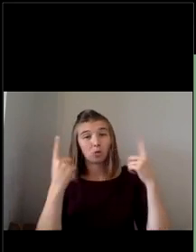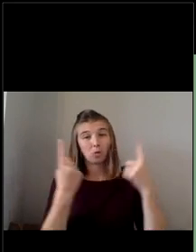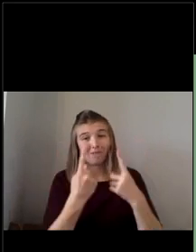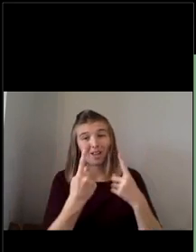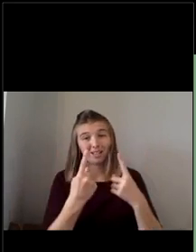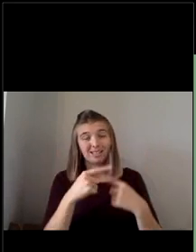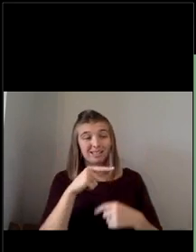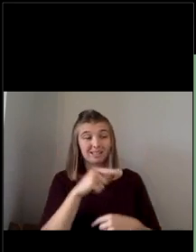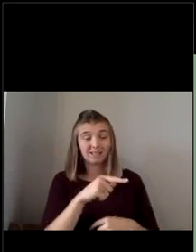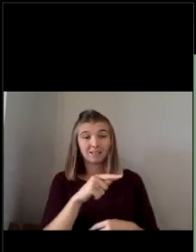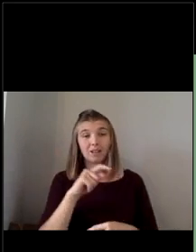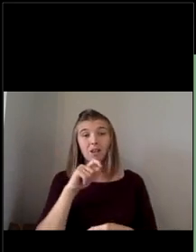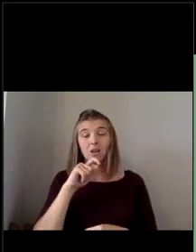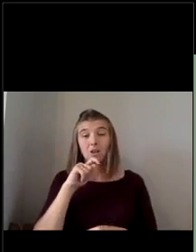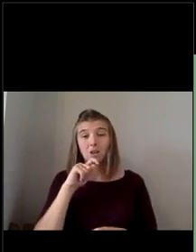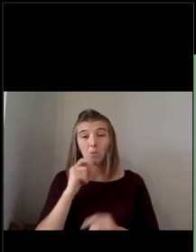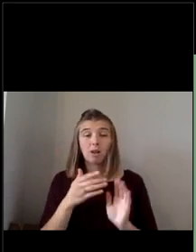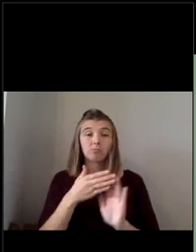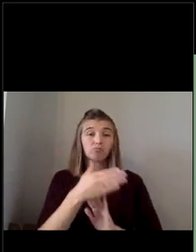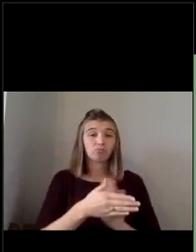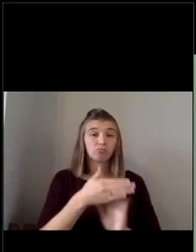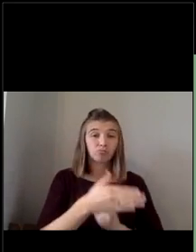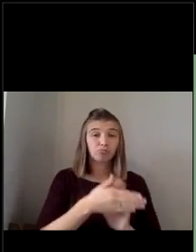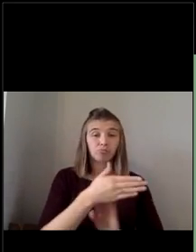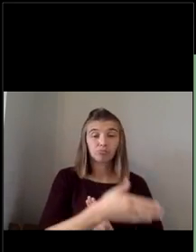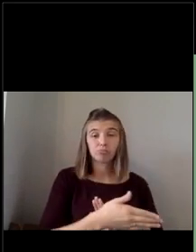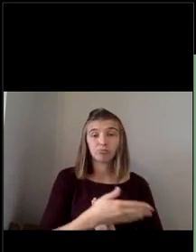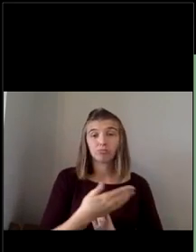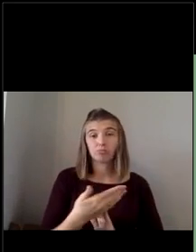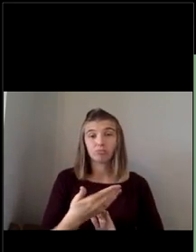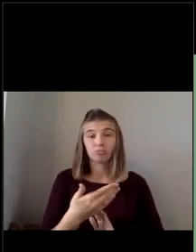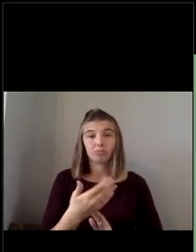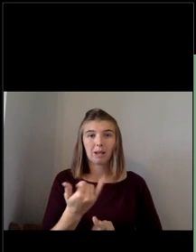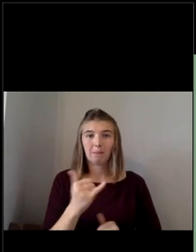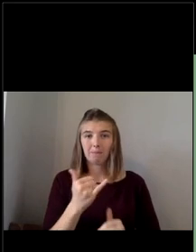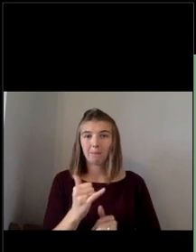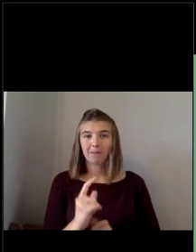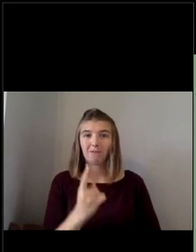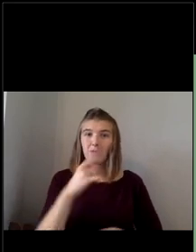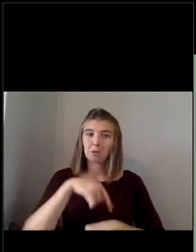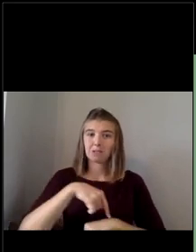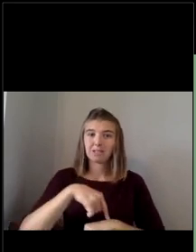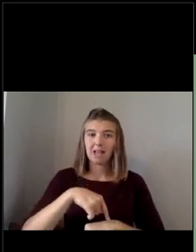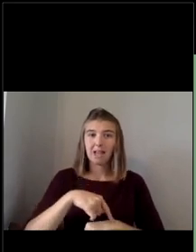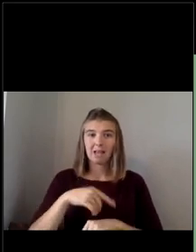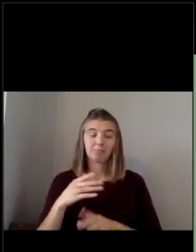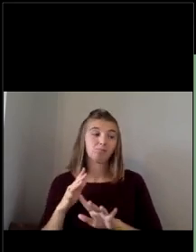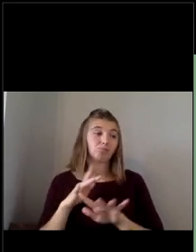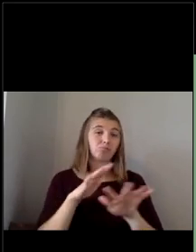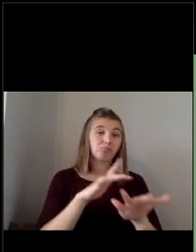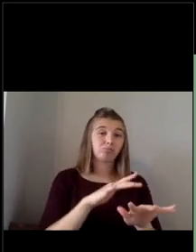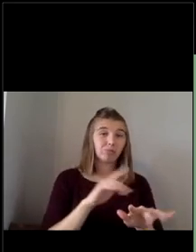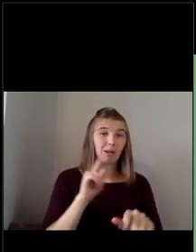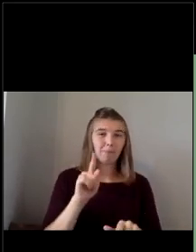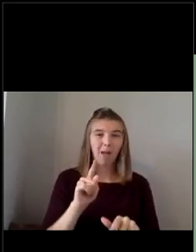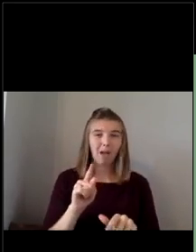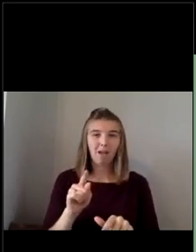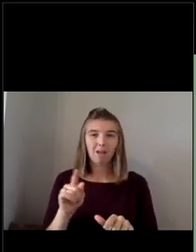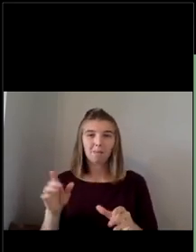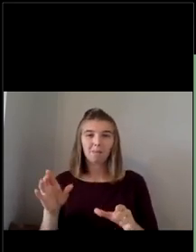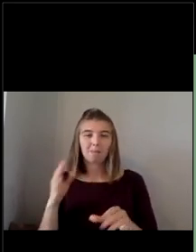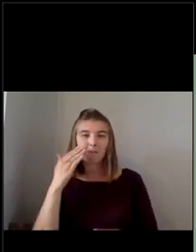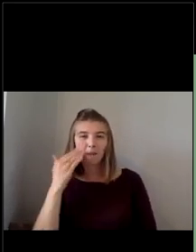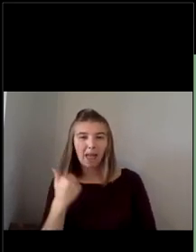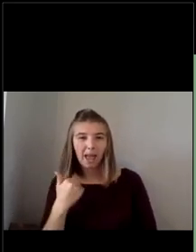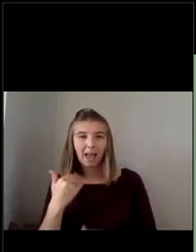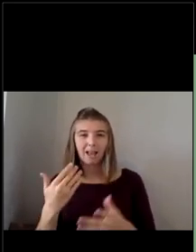go along, albeit it's a difficult thing going to university for the first time. But minority ethnic students are often